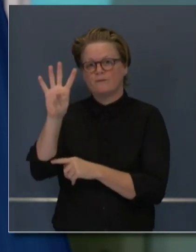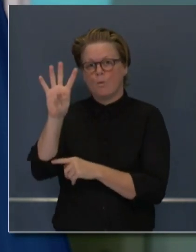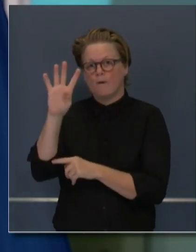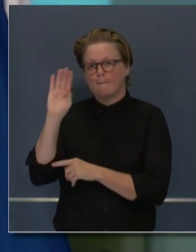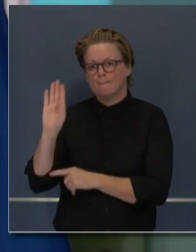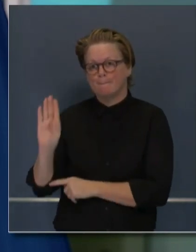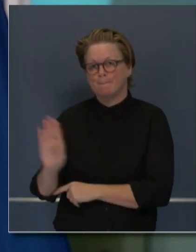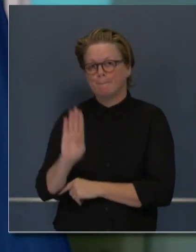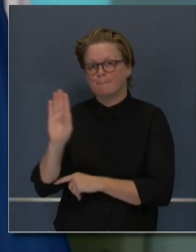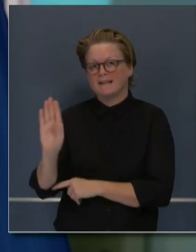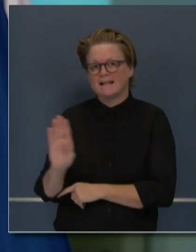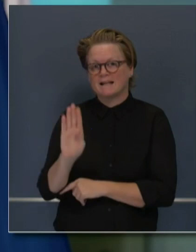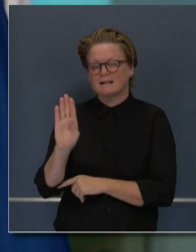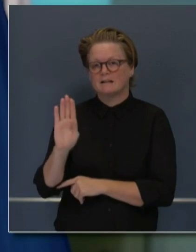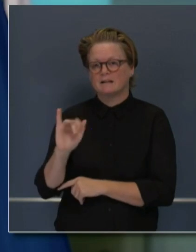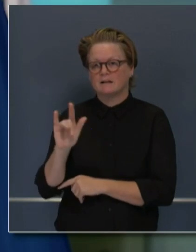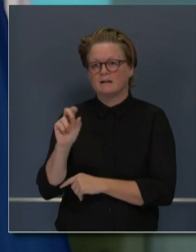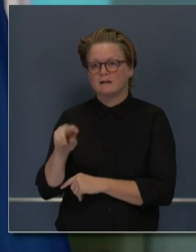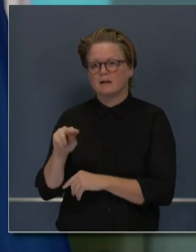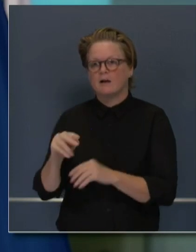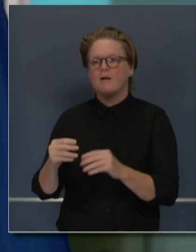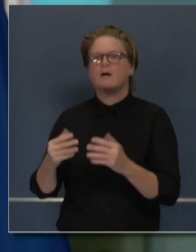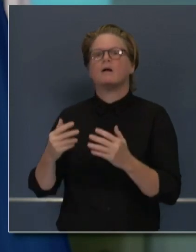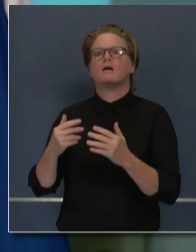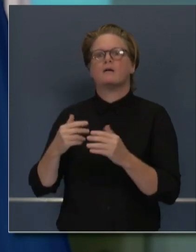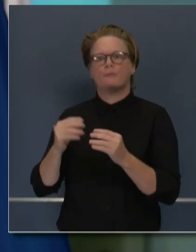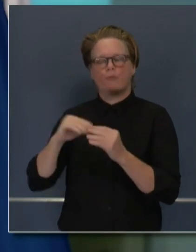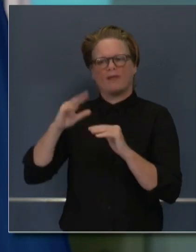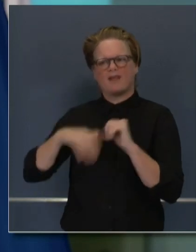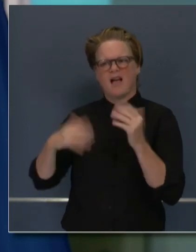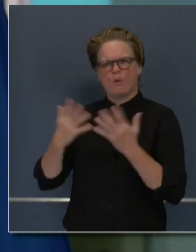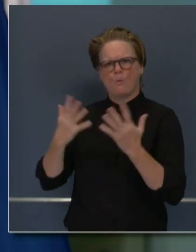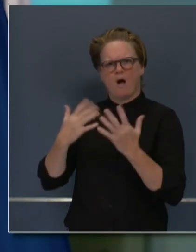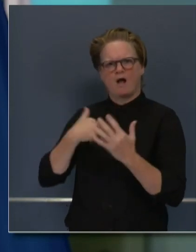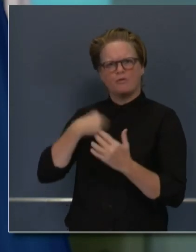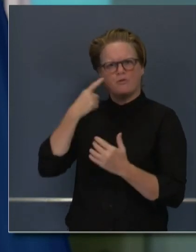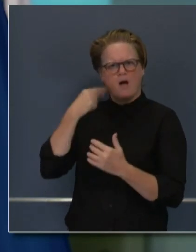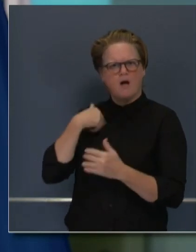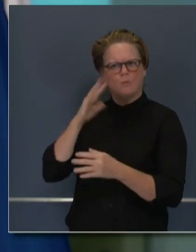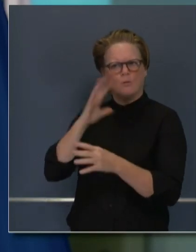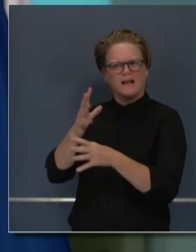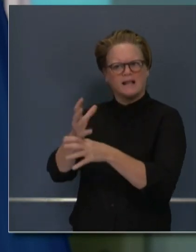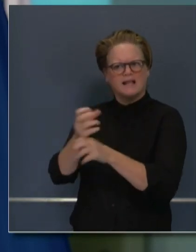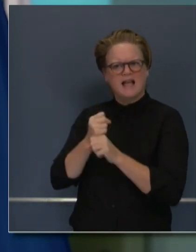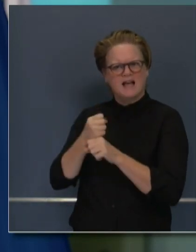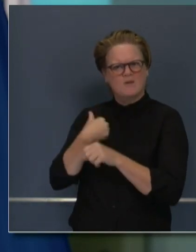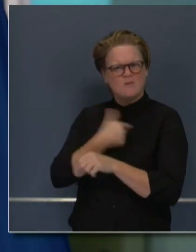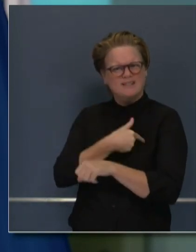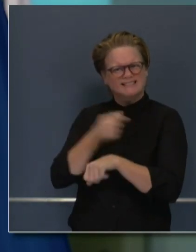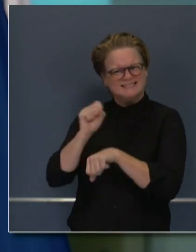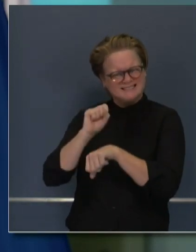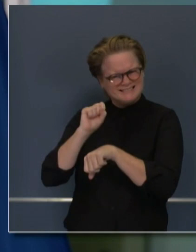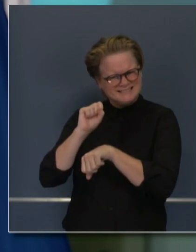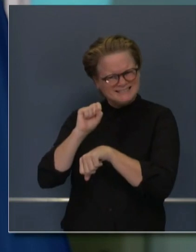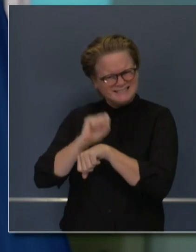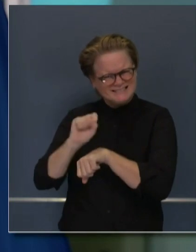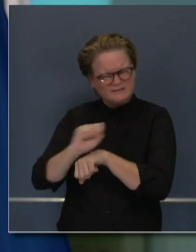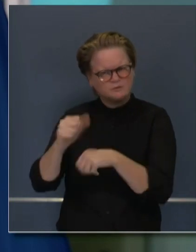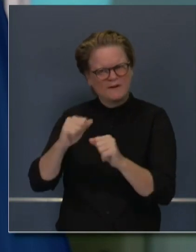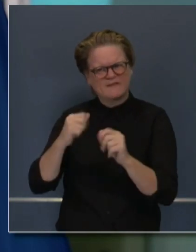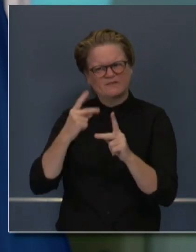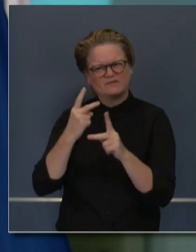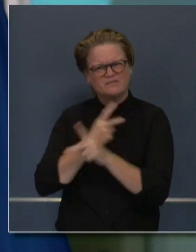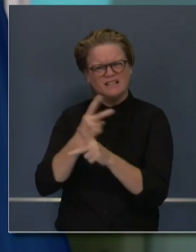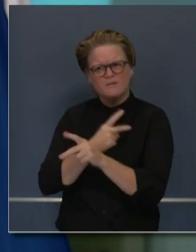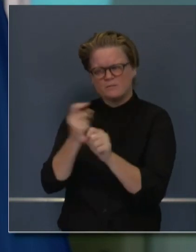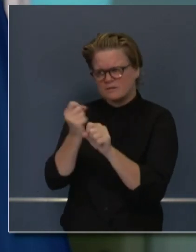4 months ago. I can assure you, having worked for many, many weeks now on next year's budget, my top